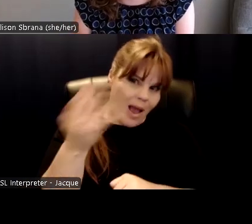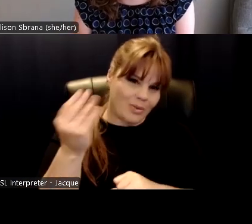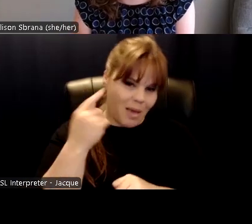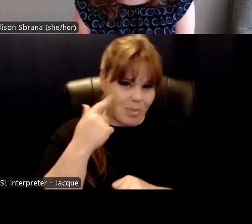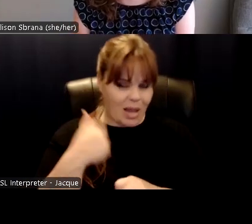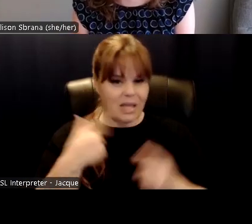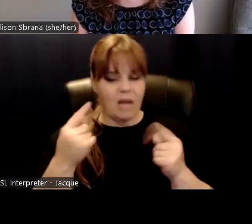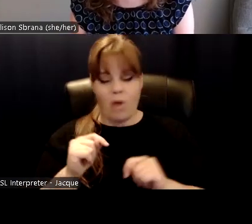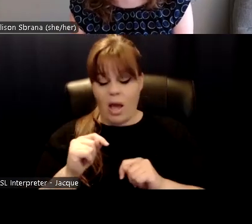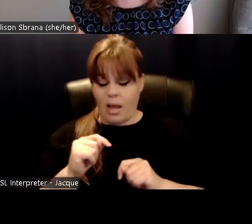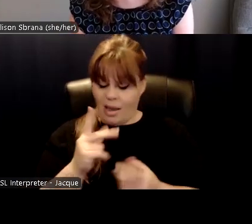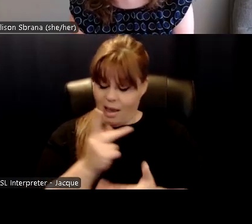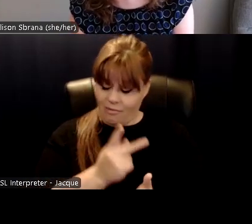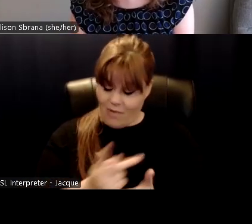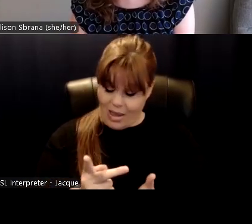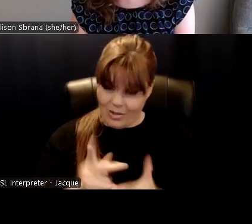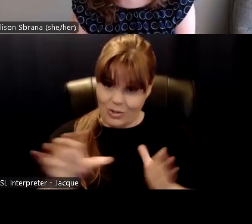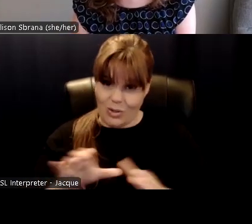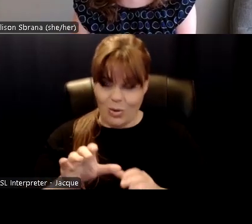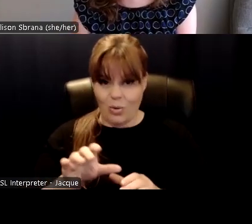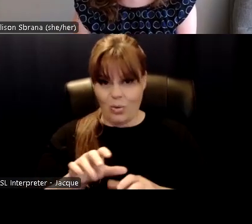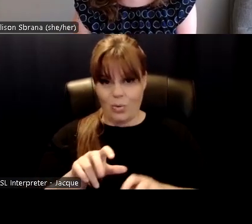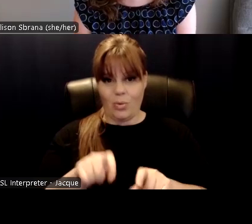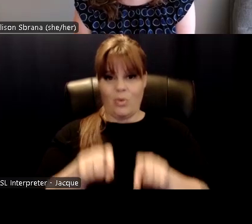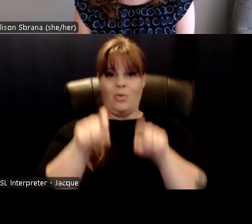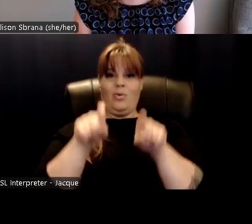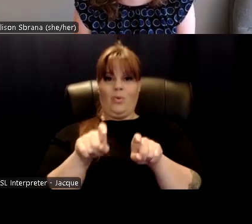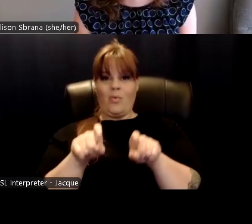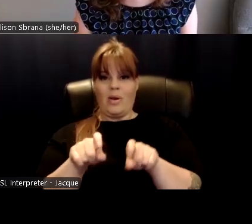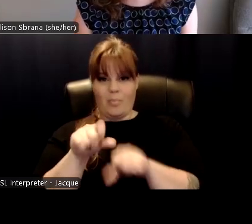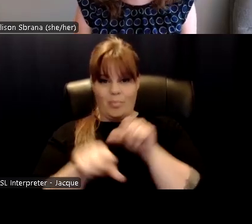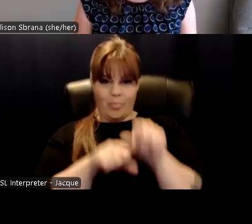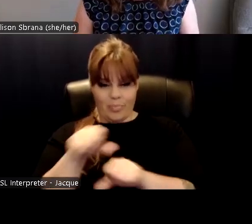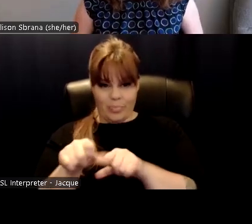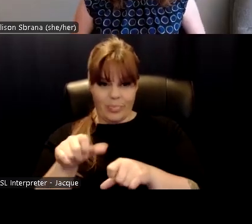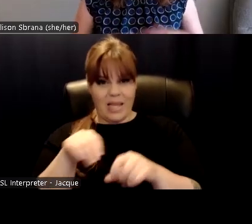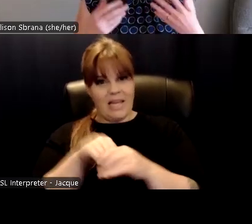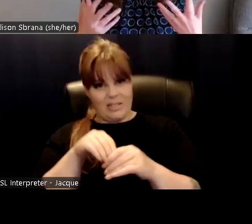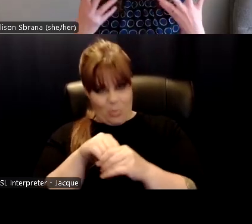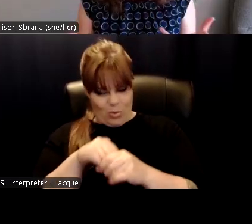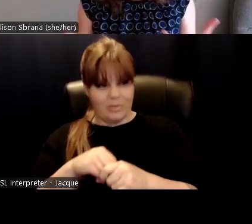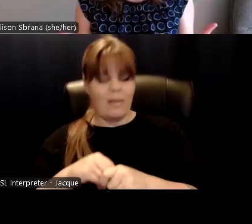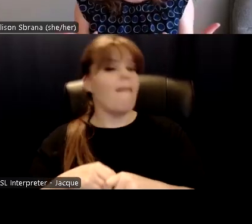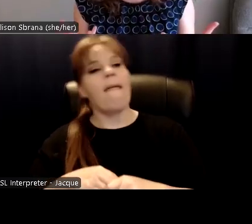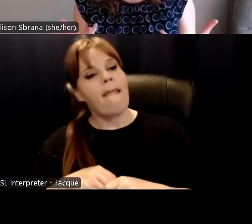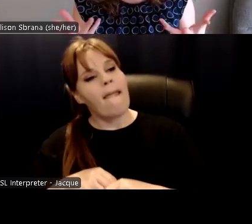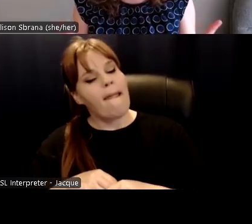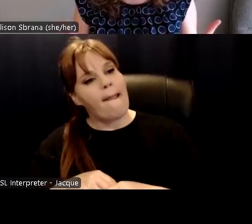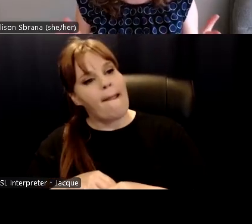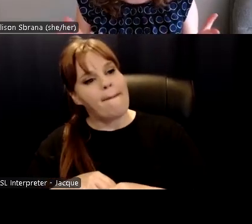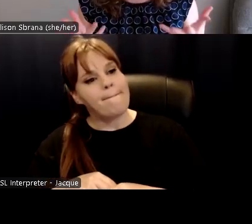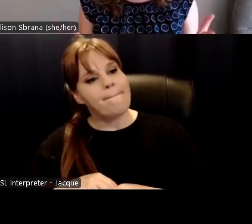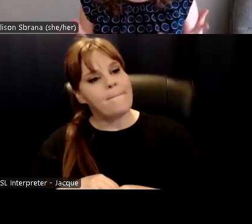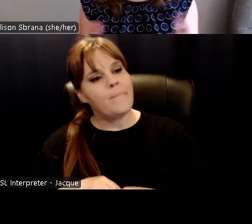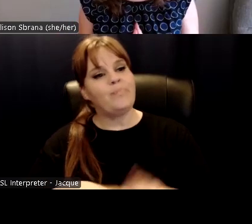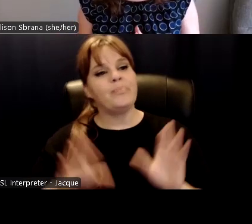and epically failed to do the recumbent biking exercise protocol indoors. So I didn't think that